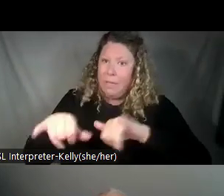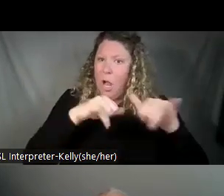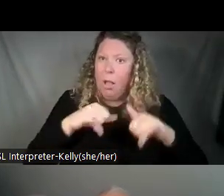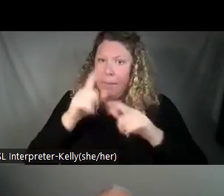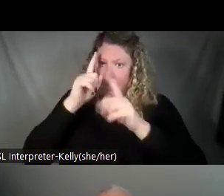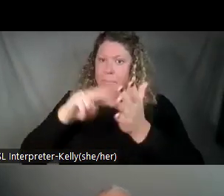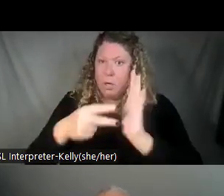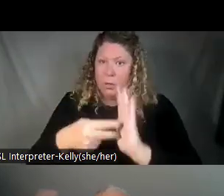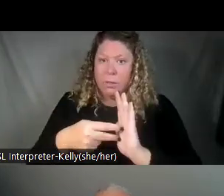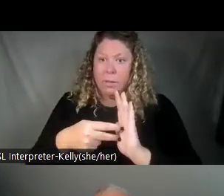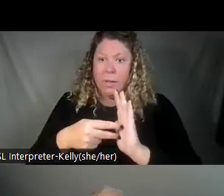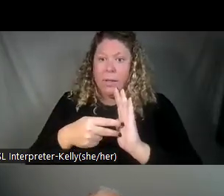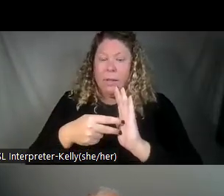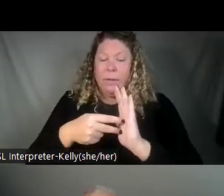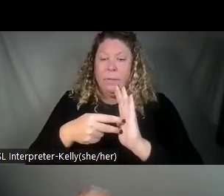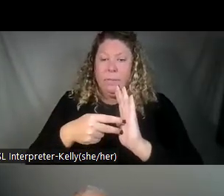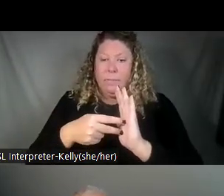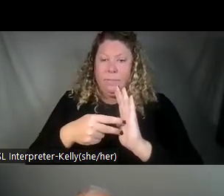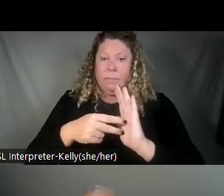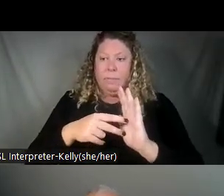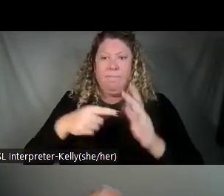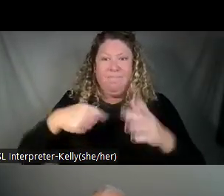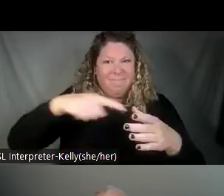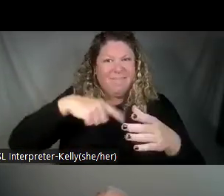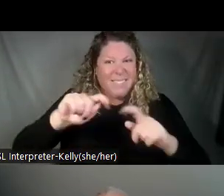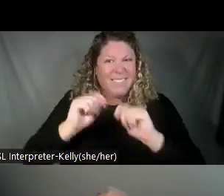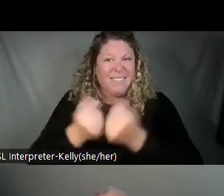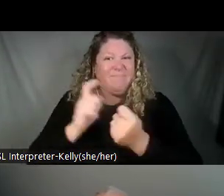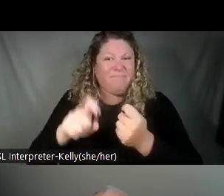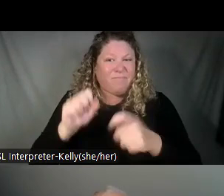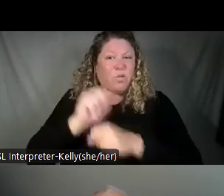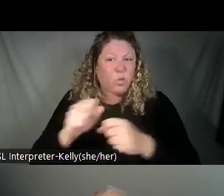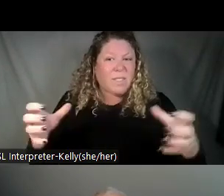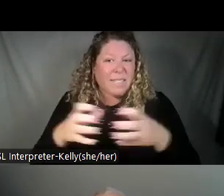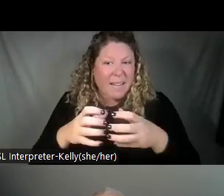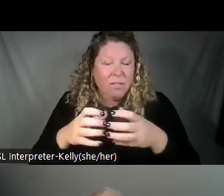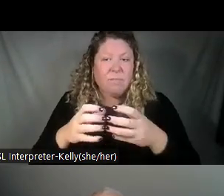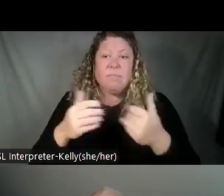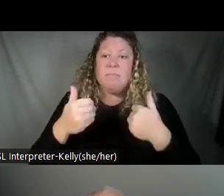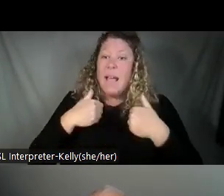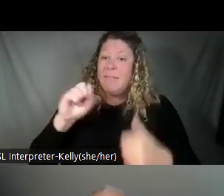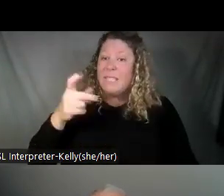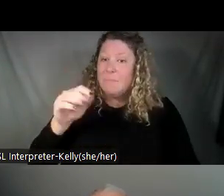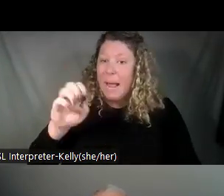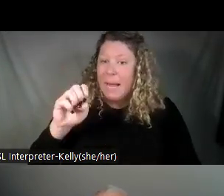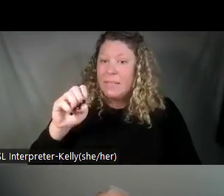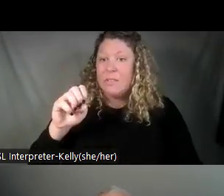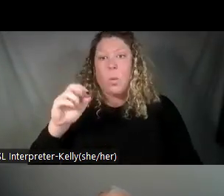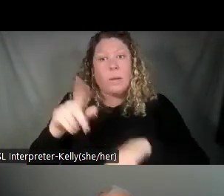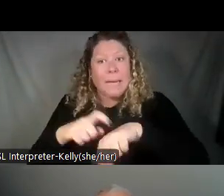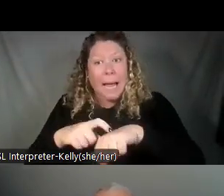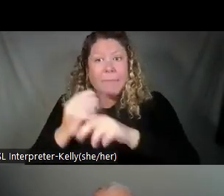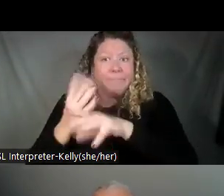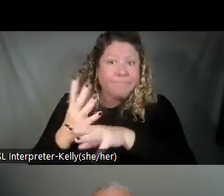that people need to be able to work together. There needs to be a space for people together, and there needs to be skills